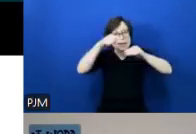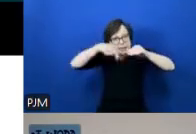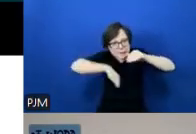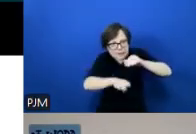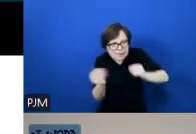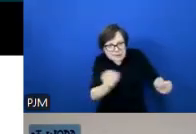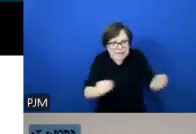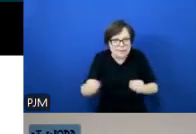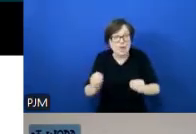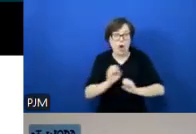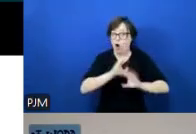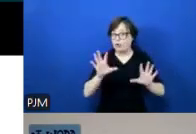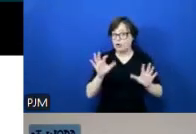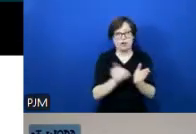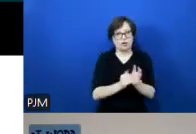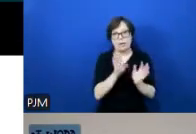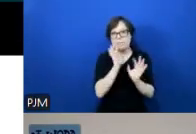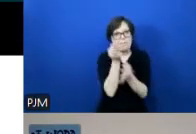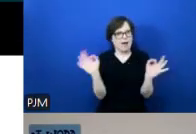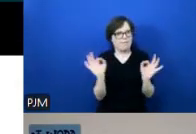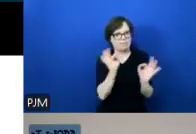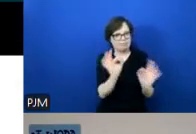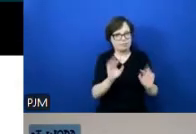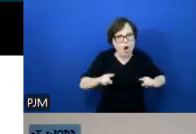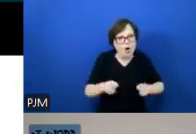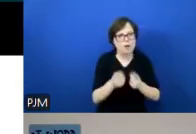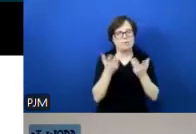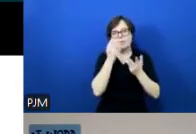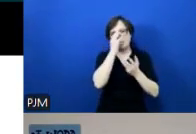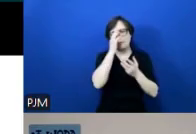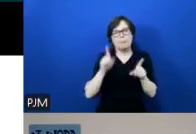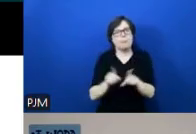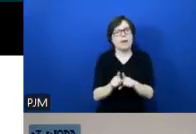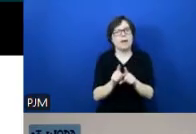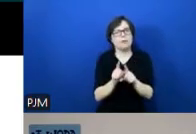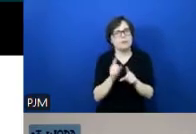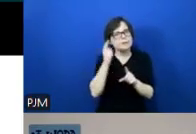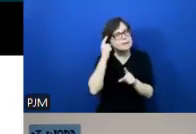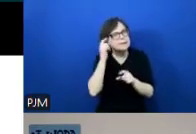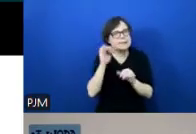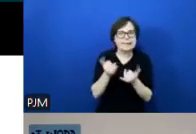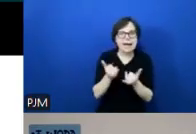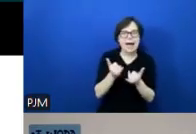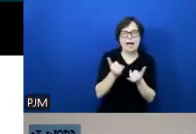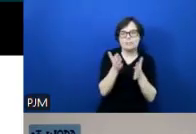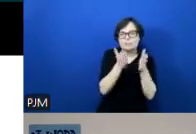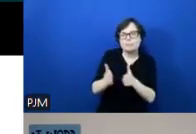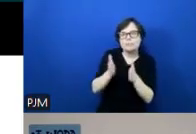It's a huge challenge. It had to be perfectly organized because it did disturb the functioning of the city